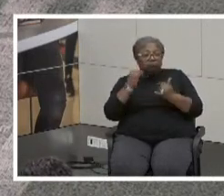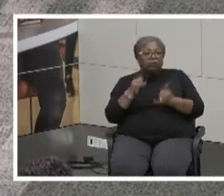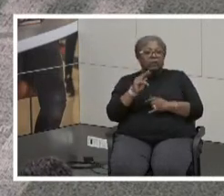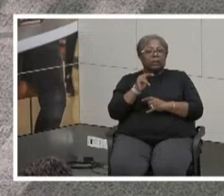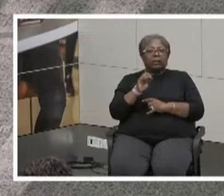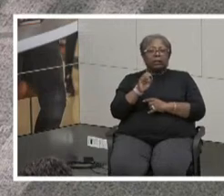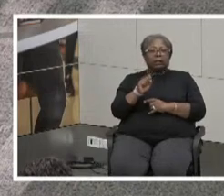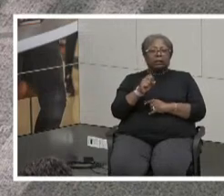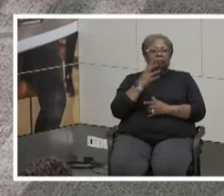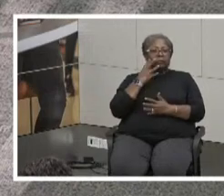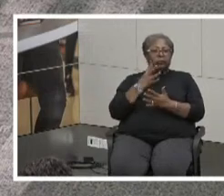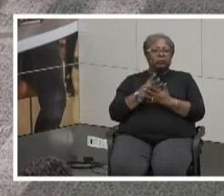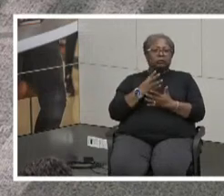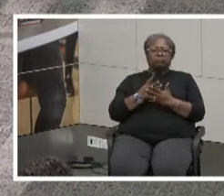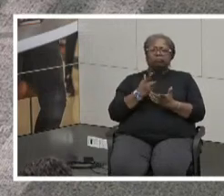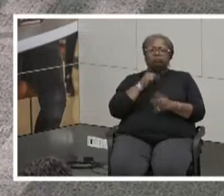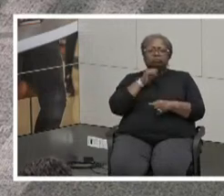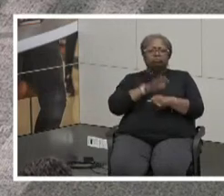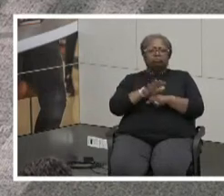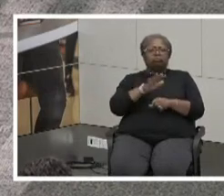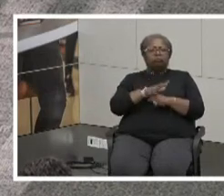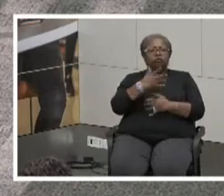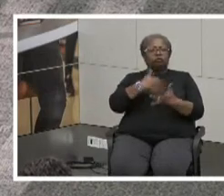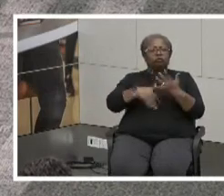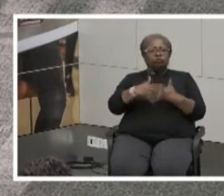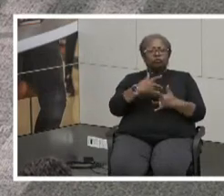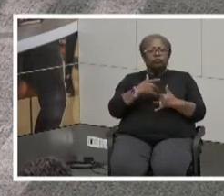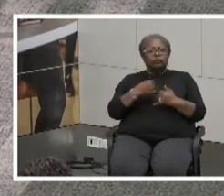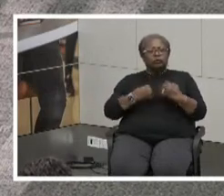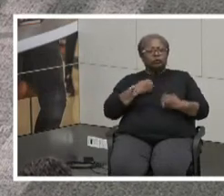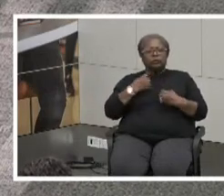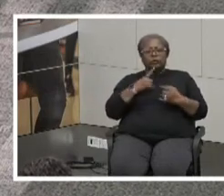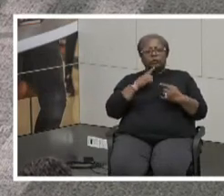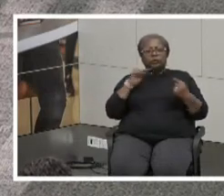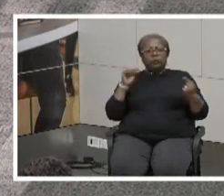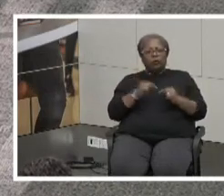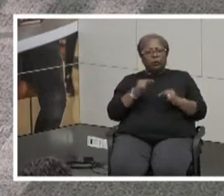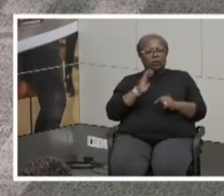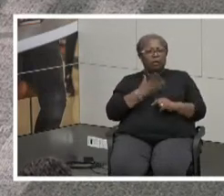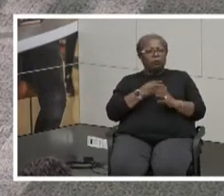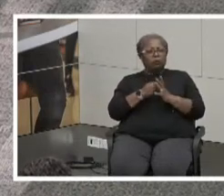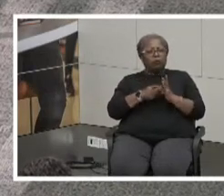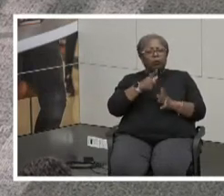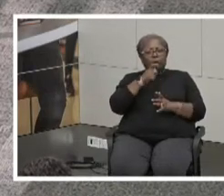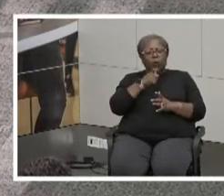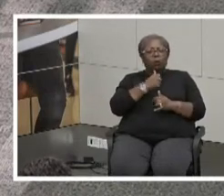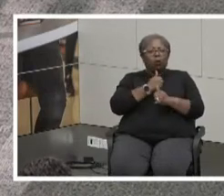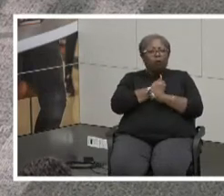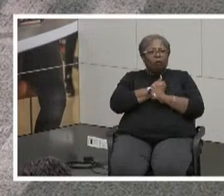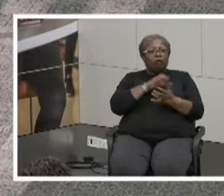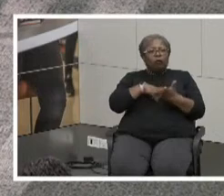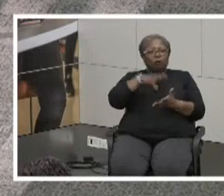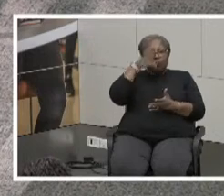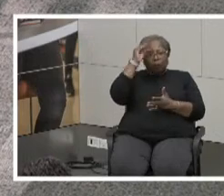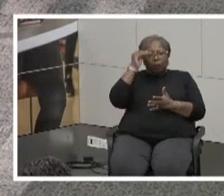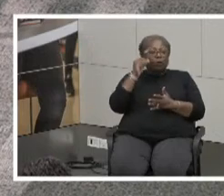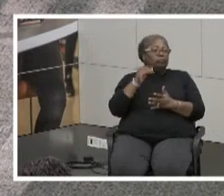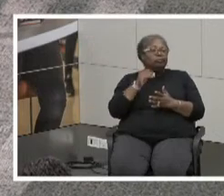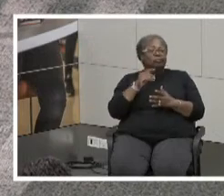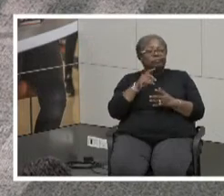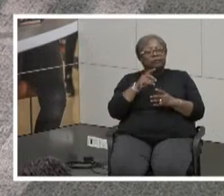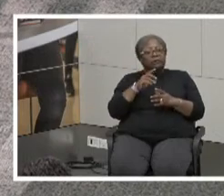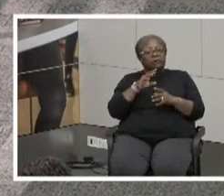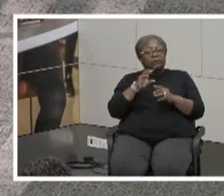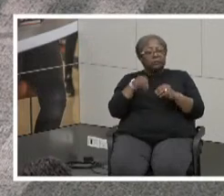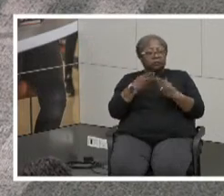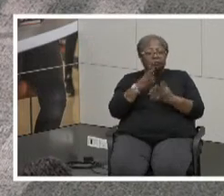prison the lack of social emotional learning is killing our students love of learning the lack of differentiated instruction is ripping